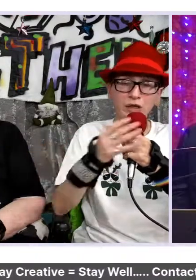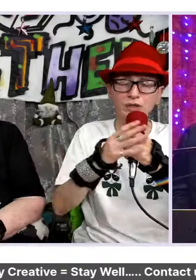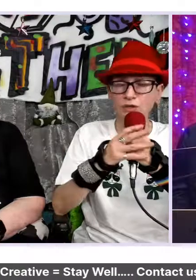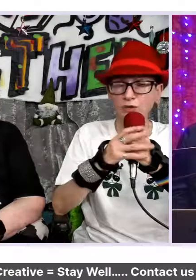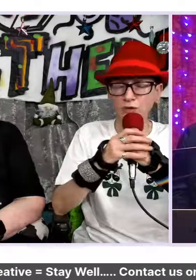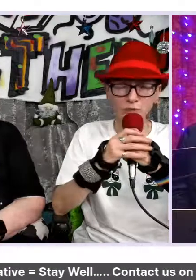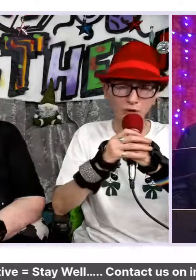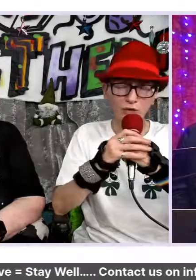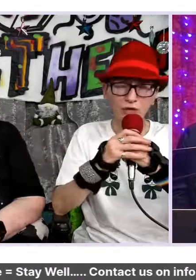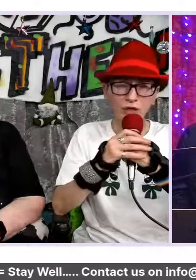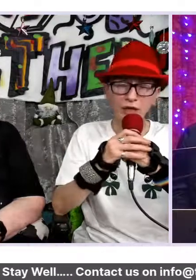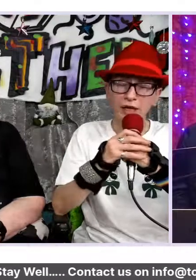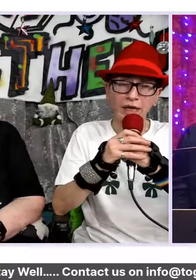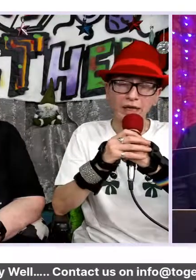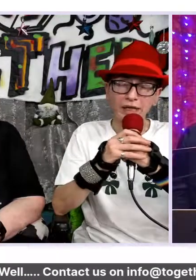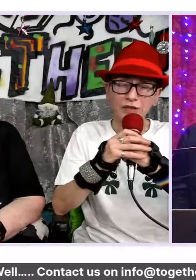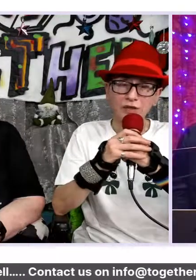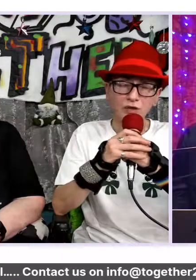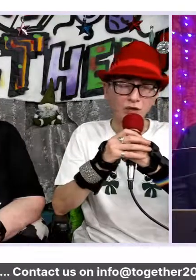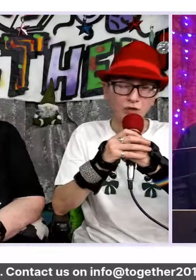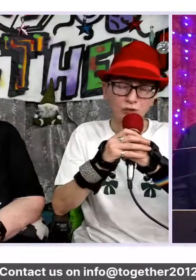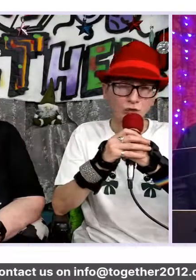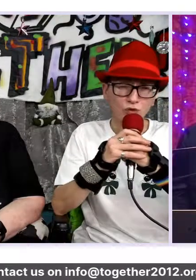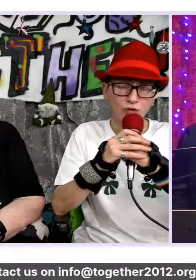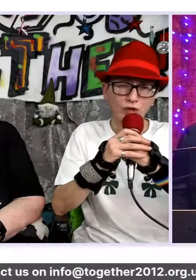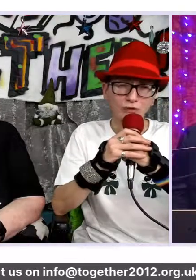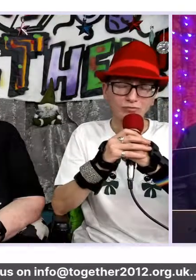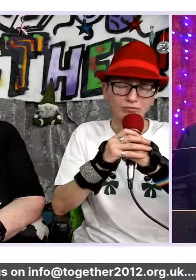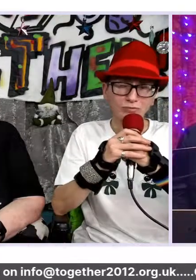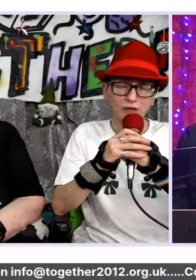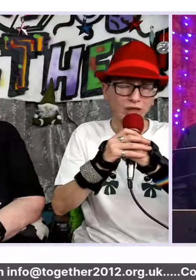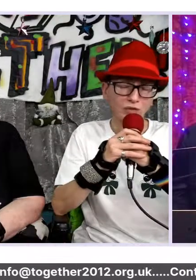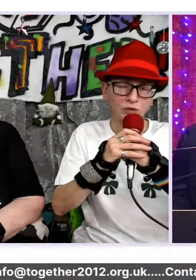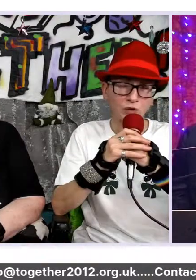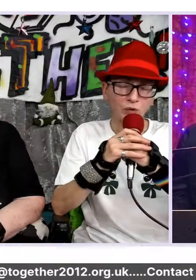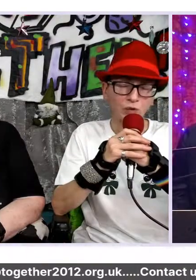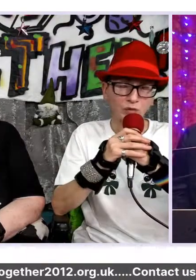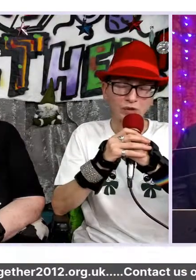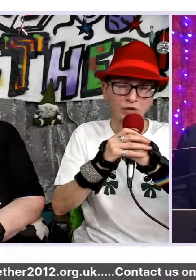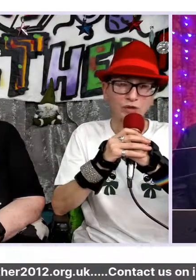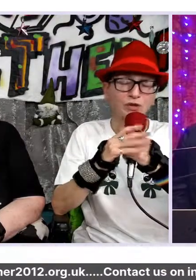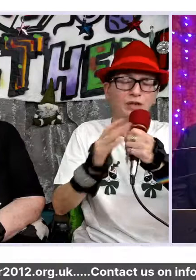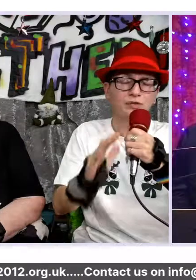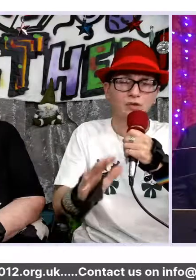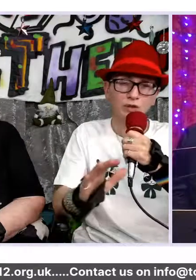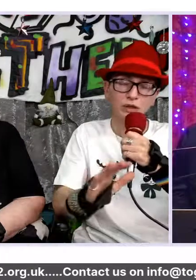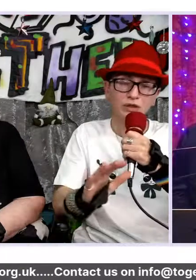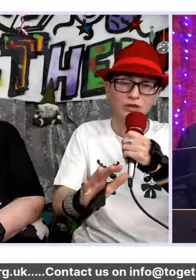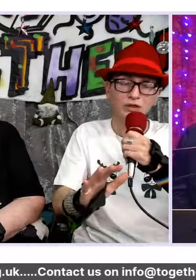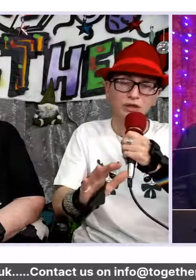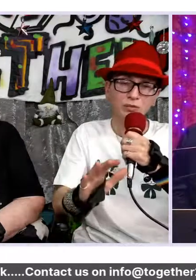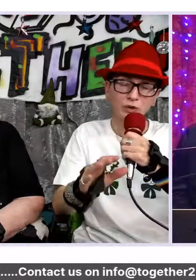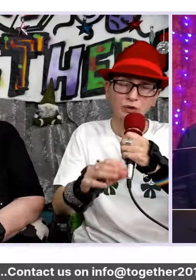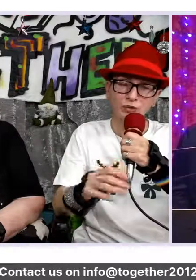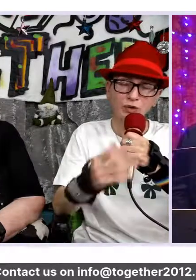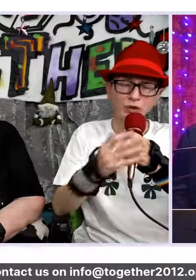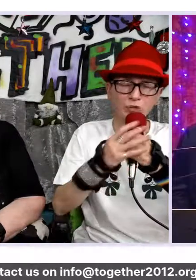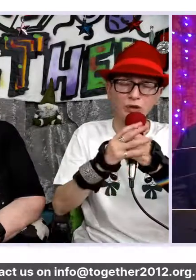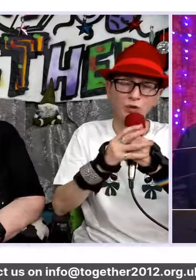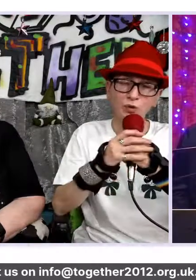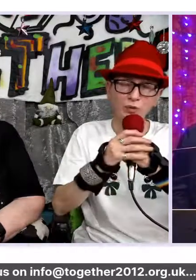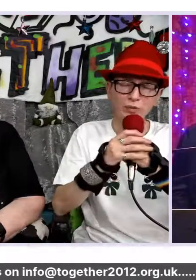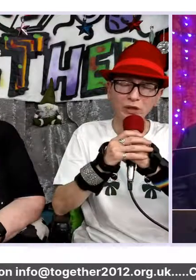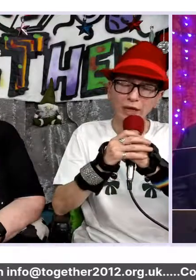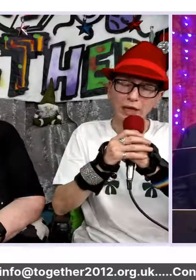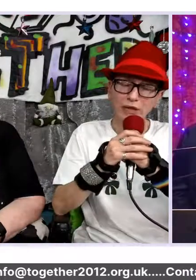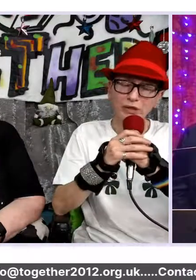we had the composer. It's extraordinary to have an all women's, to have such a big team and for it to be